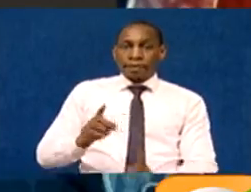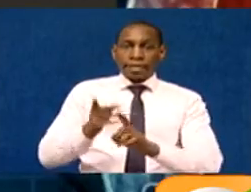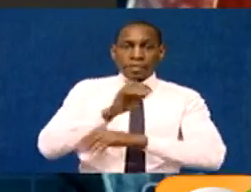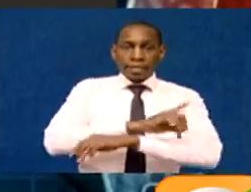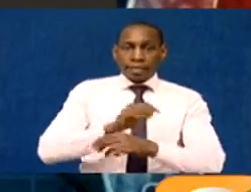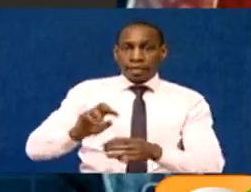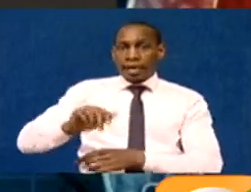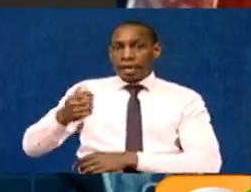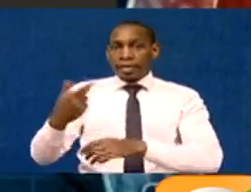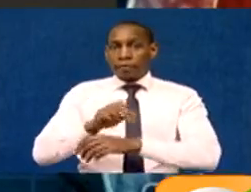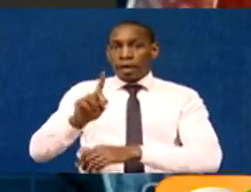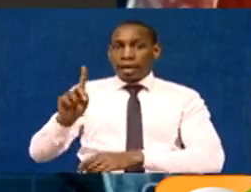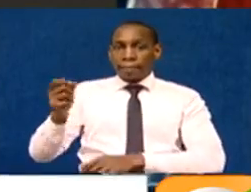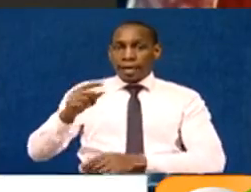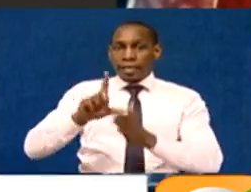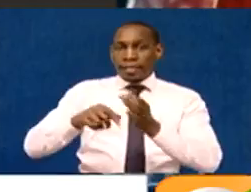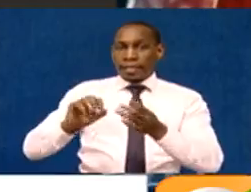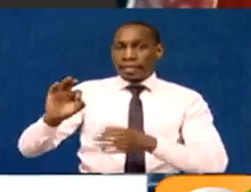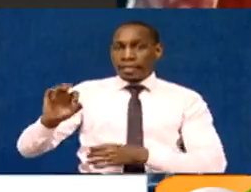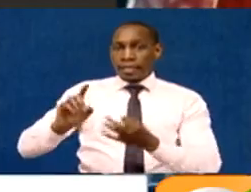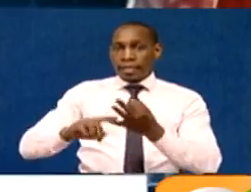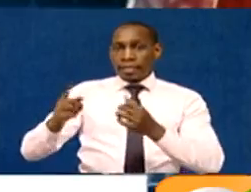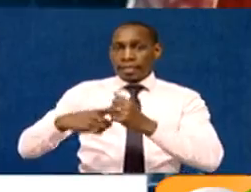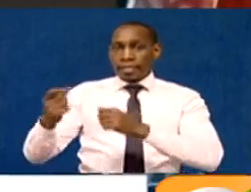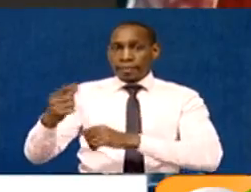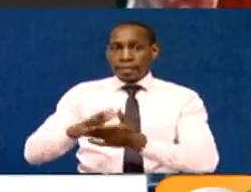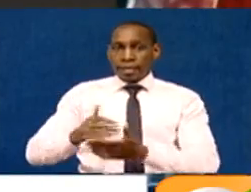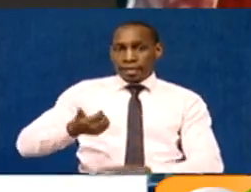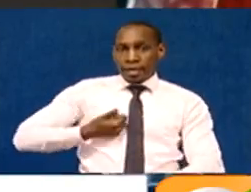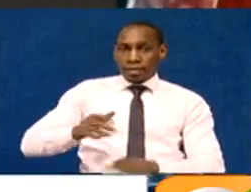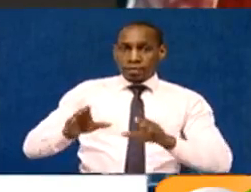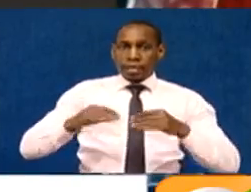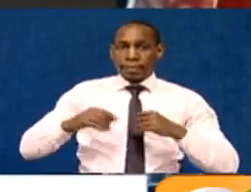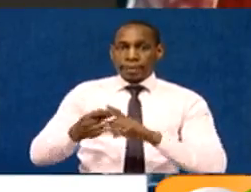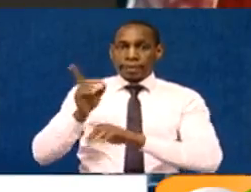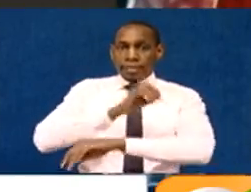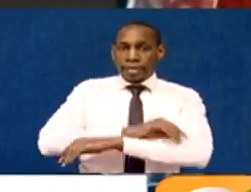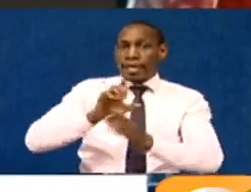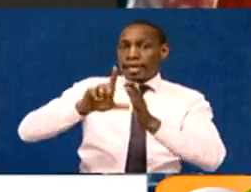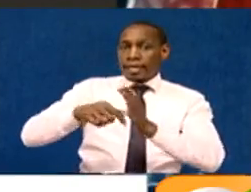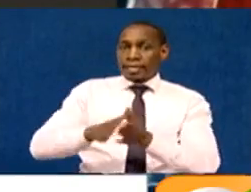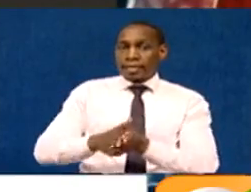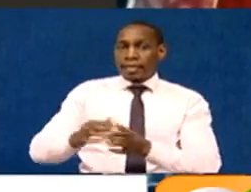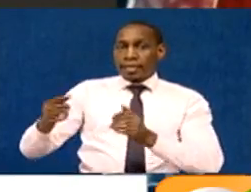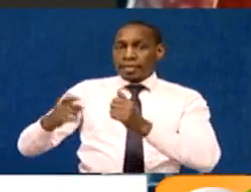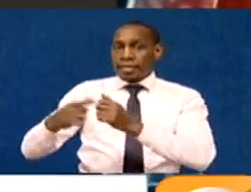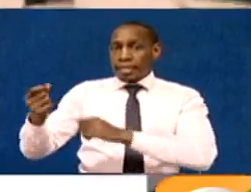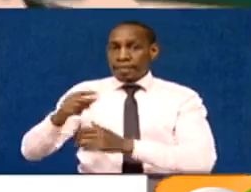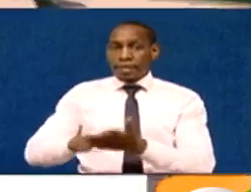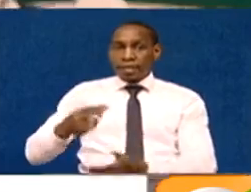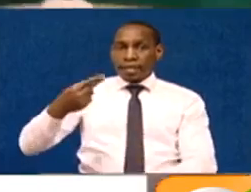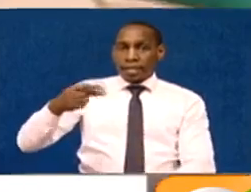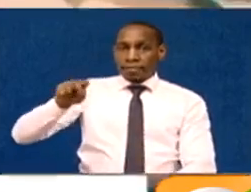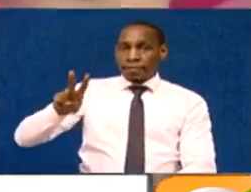1, followed by another a month later, and finally on the 6th month. The younger girls take it at day 1 and then later at the 6th month. The